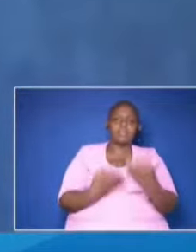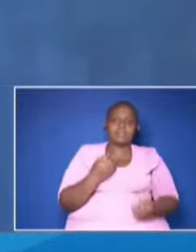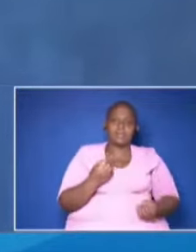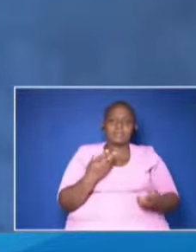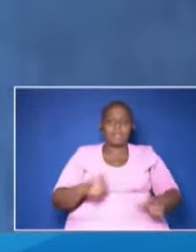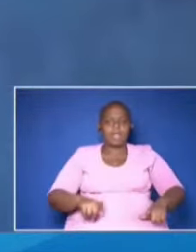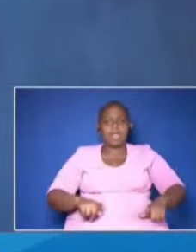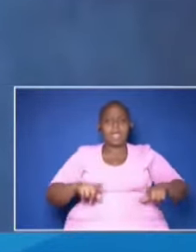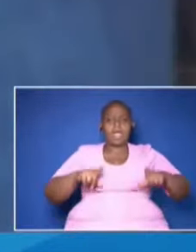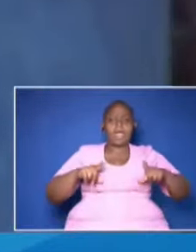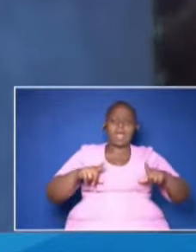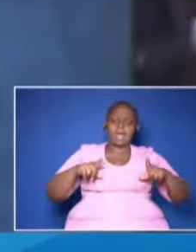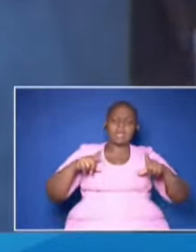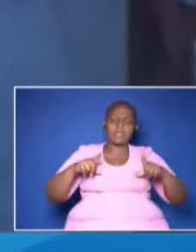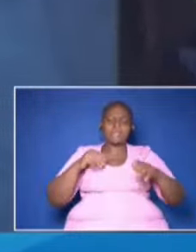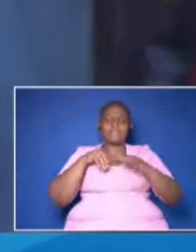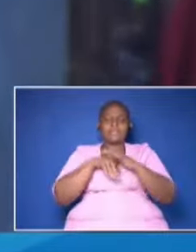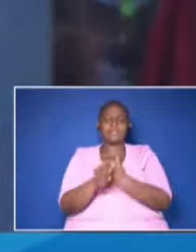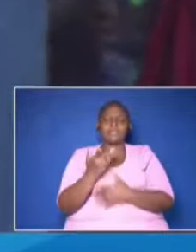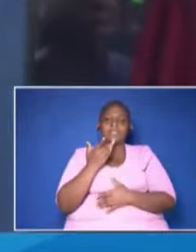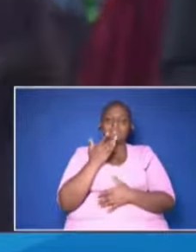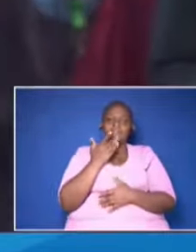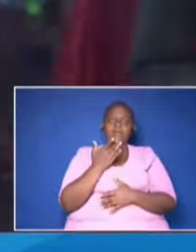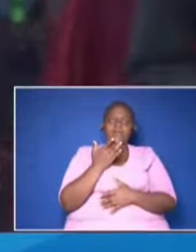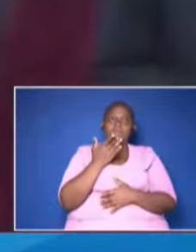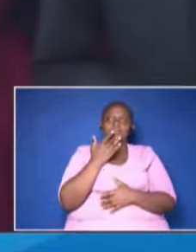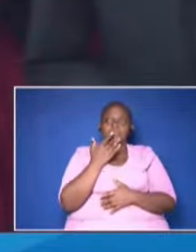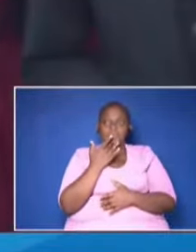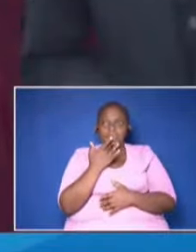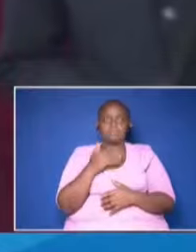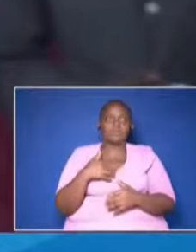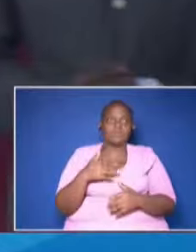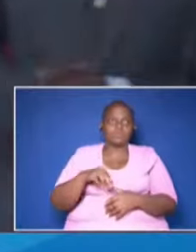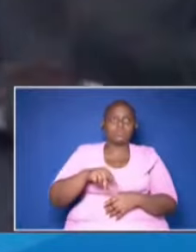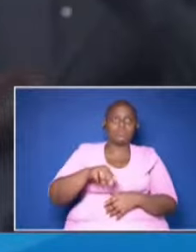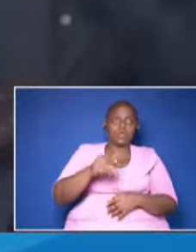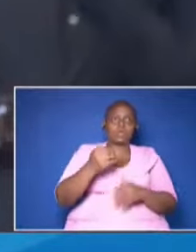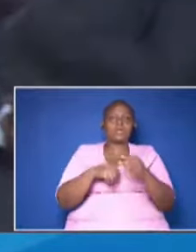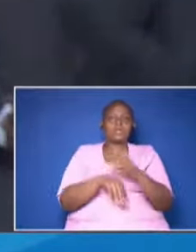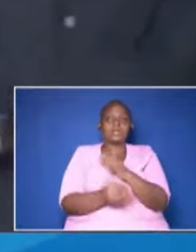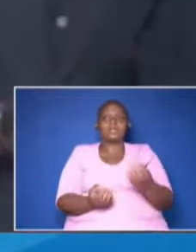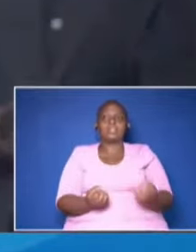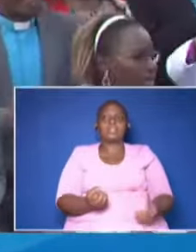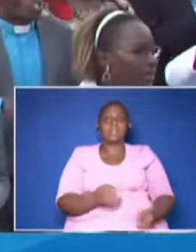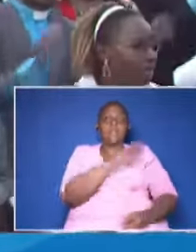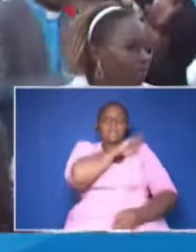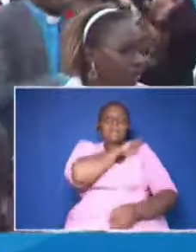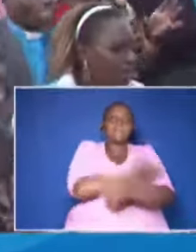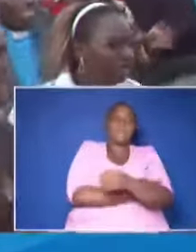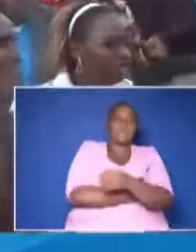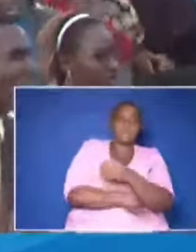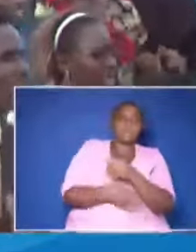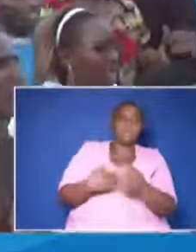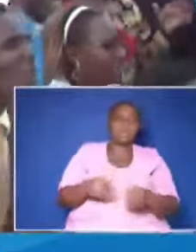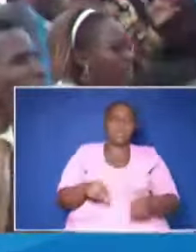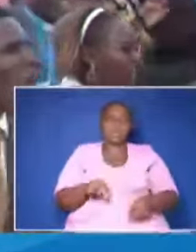mirac I know who I am know who I am power power work